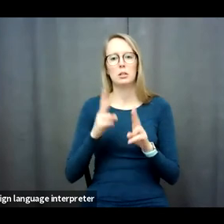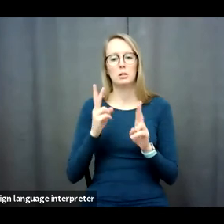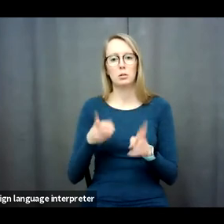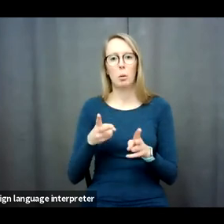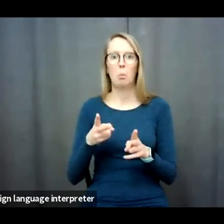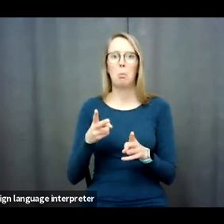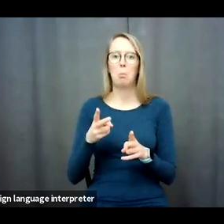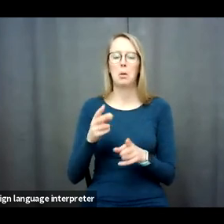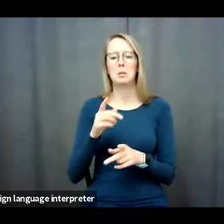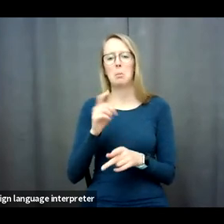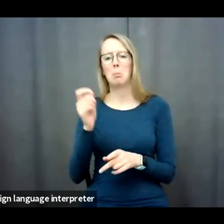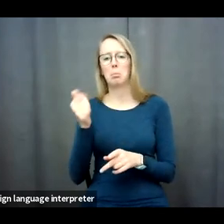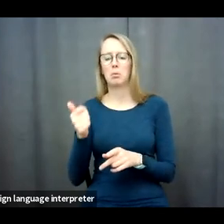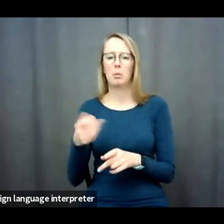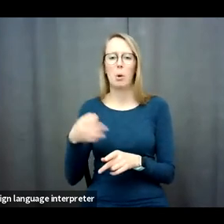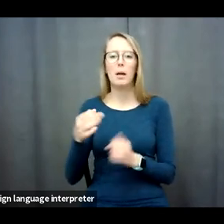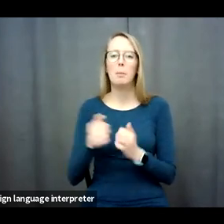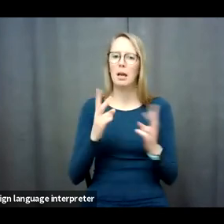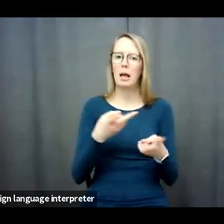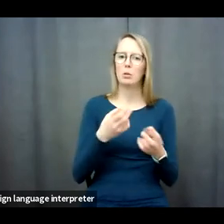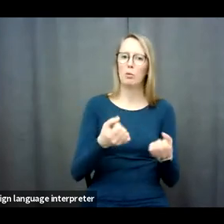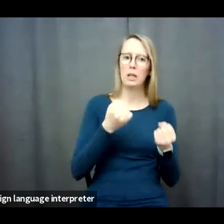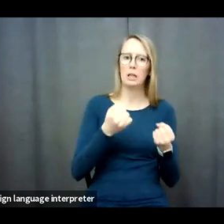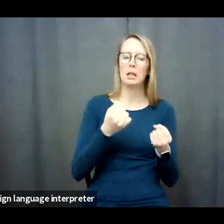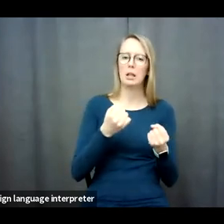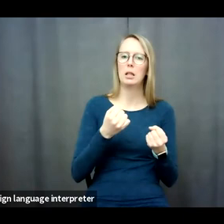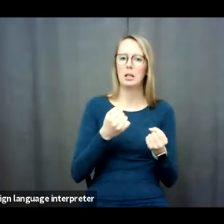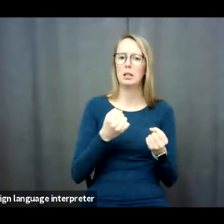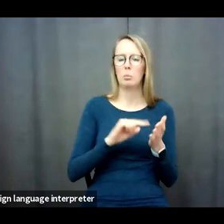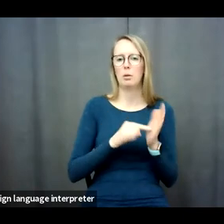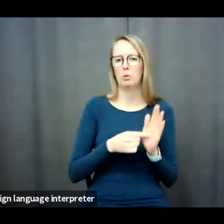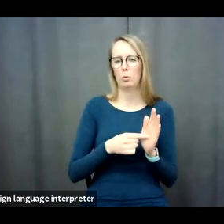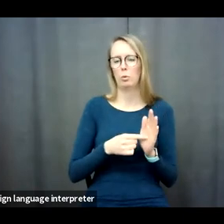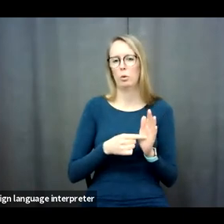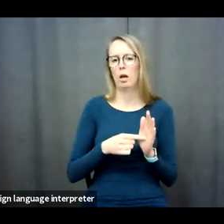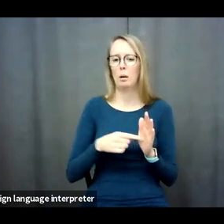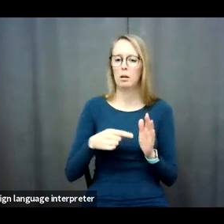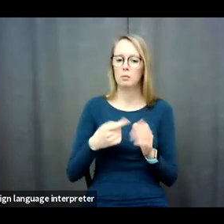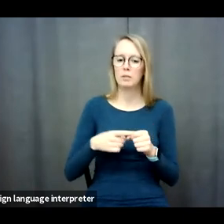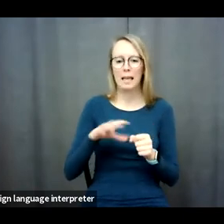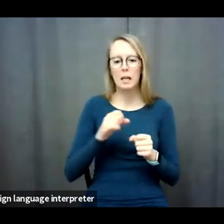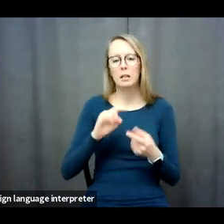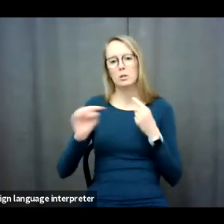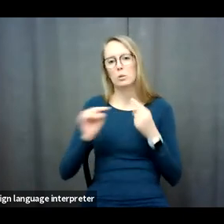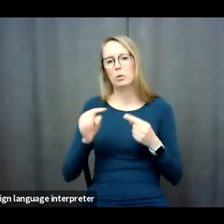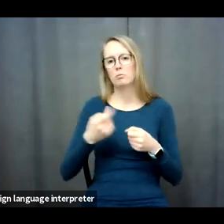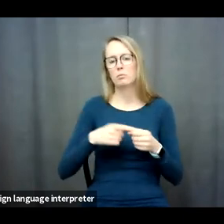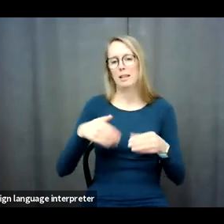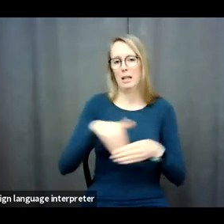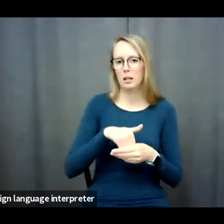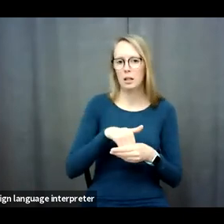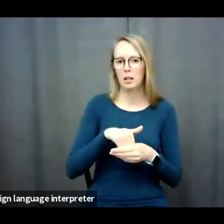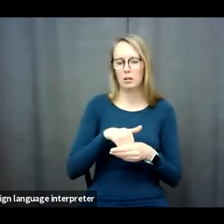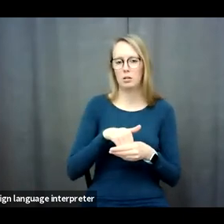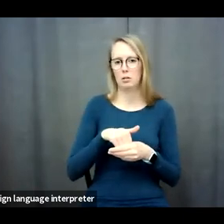but it's a very important piece. It speaks to the whole discussion around participation and ensuring that there is